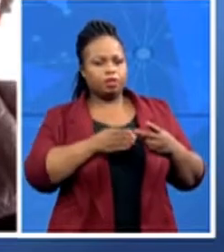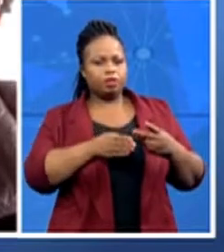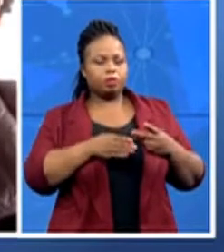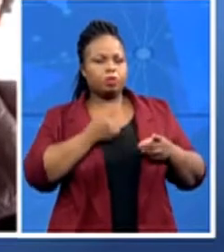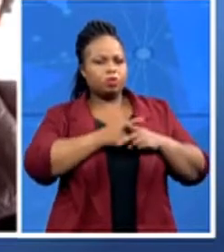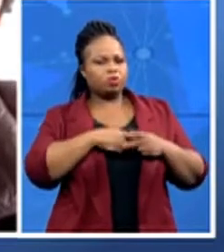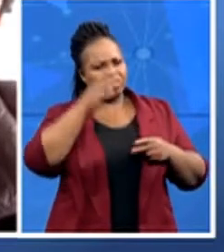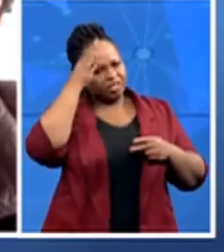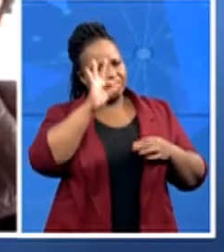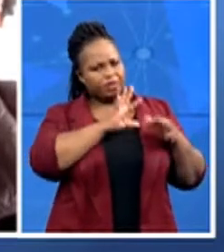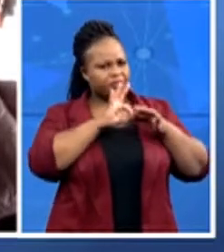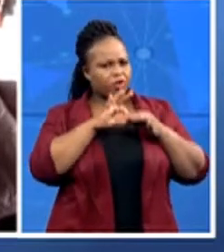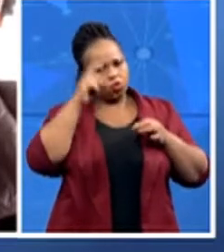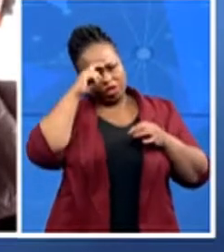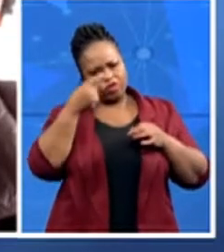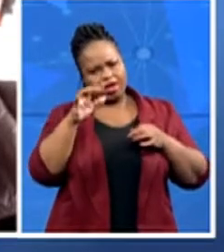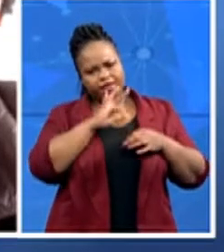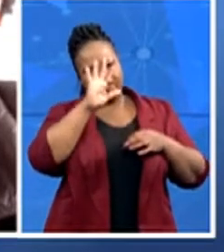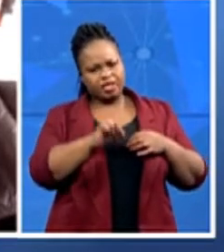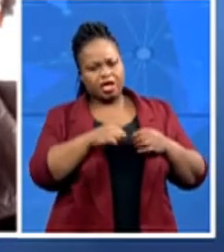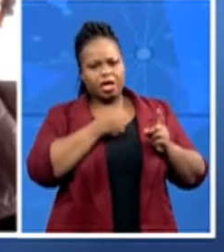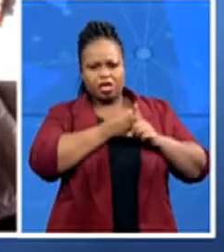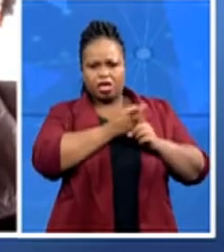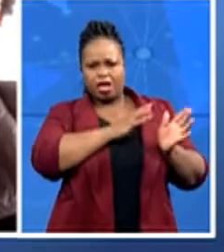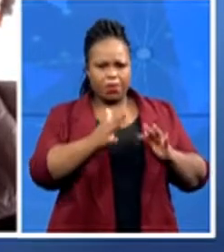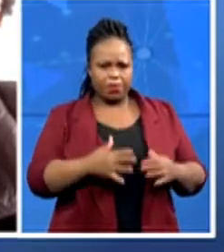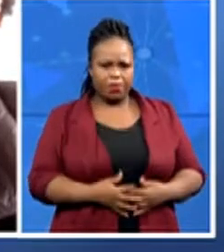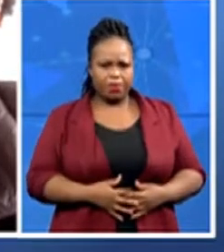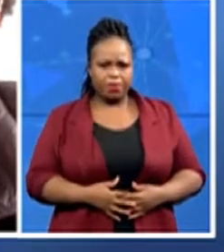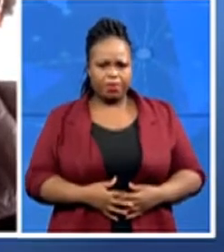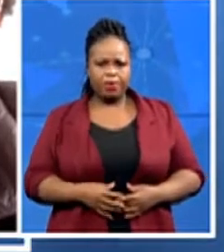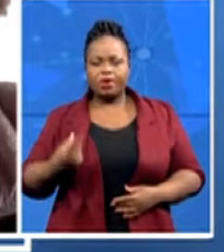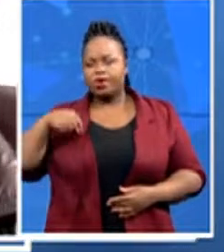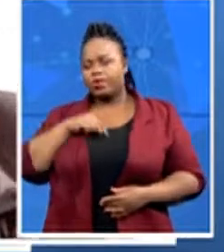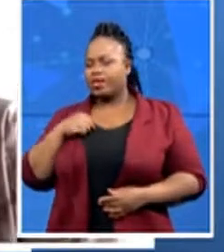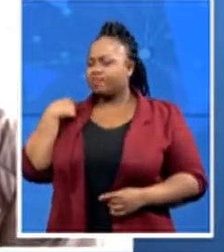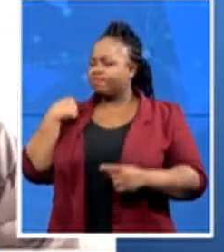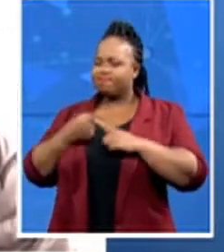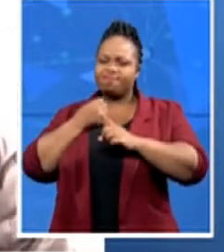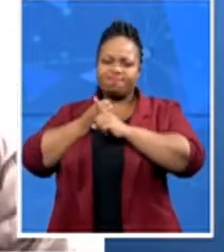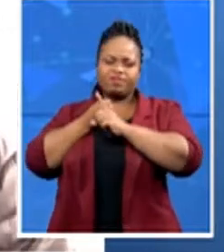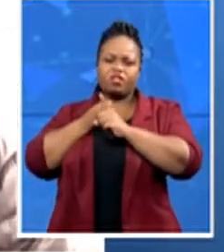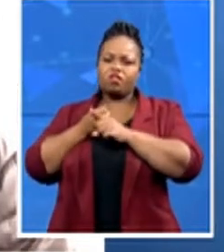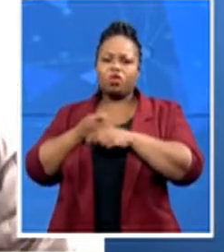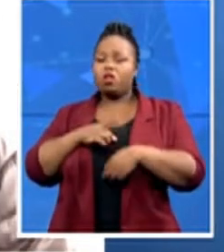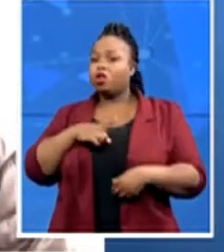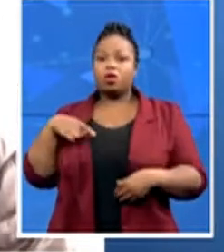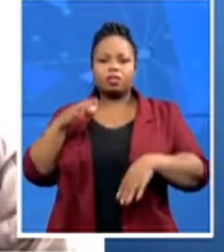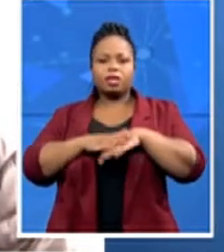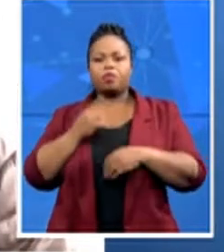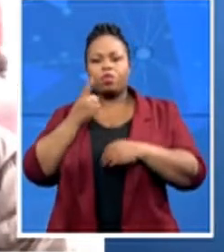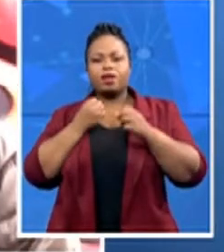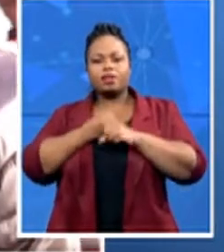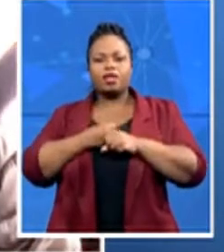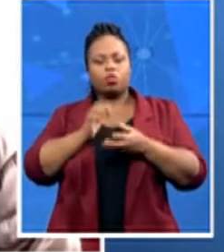I mean, we've been at it for the longest of time. It's been a year since the draft bill were tabled before